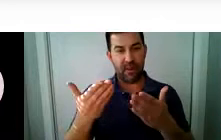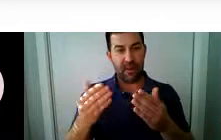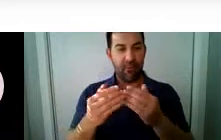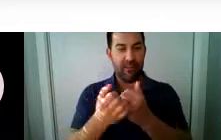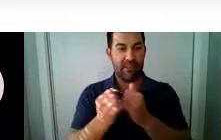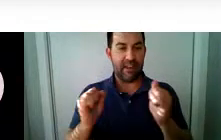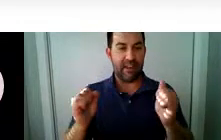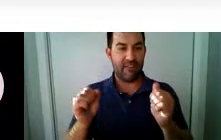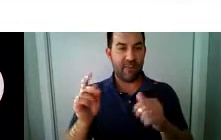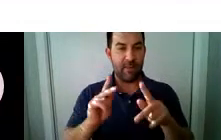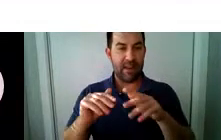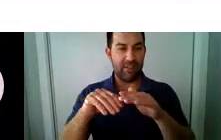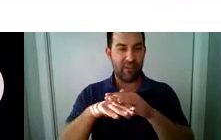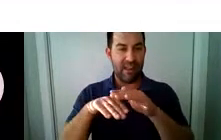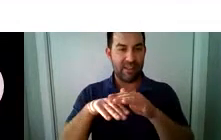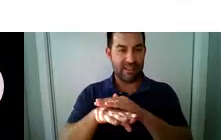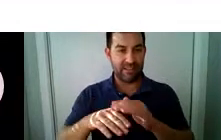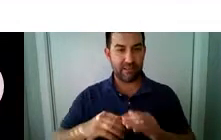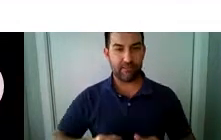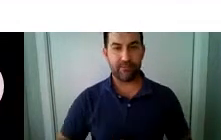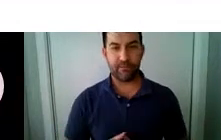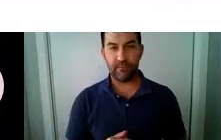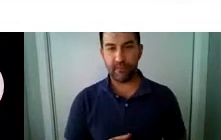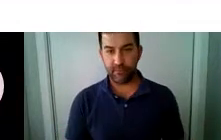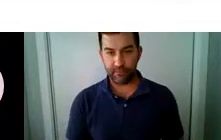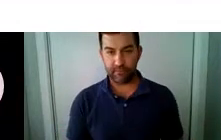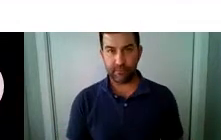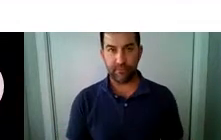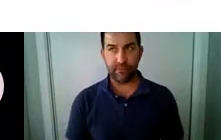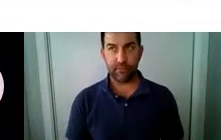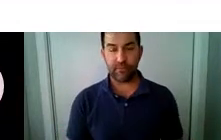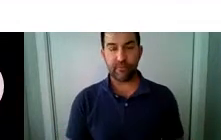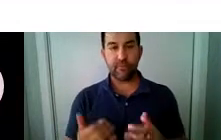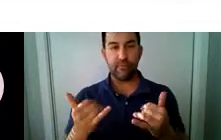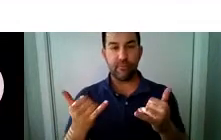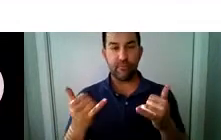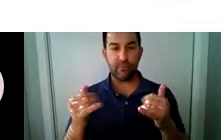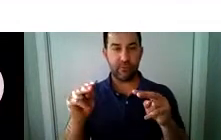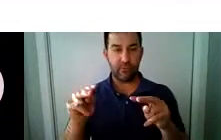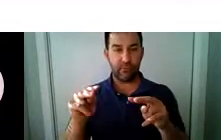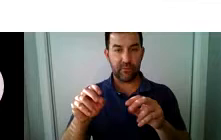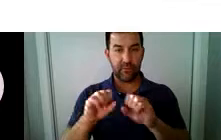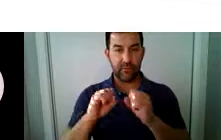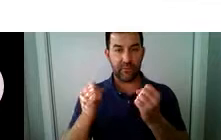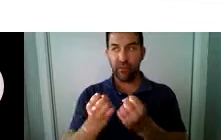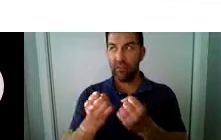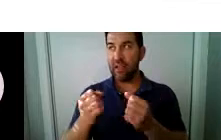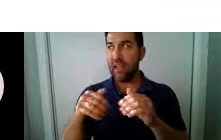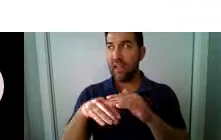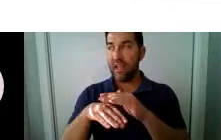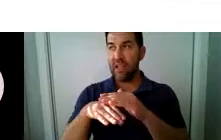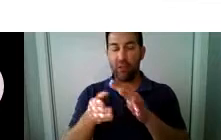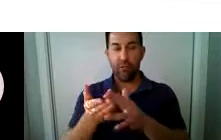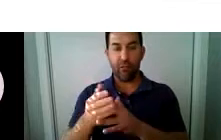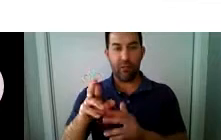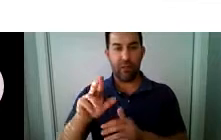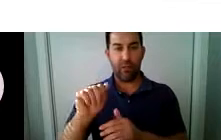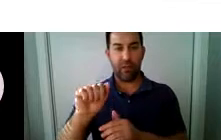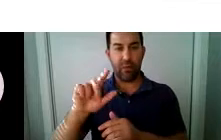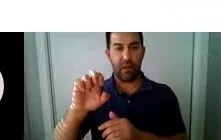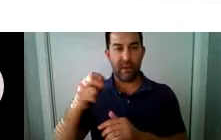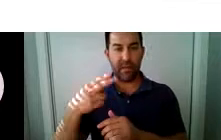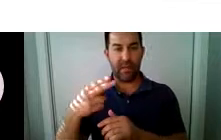pedestrian access. Next, we're going to look at station access via Raleigh Avenue and Park Boulevard.